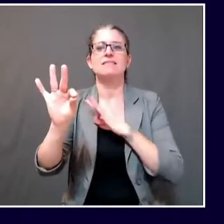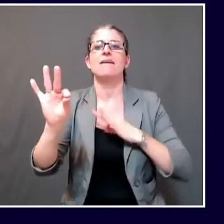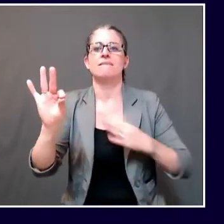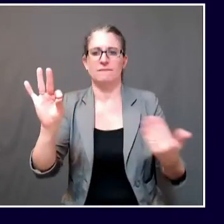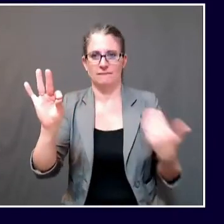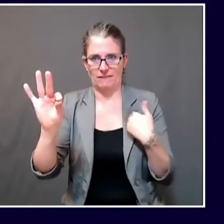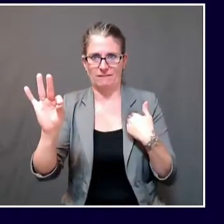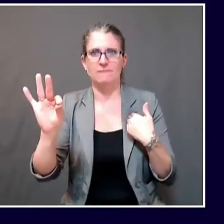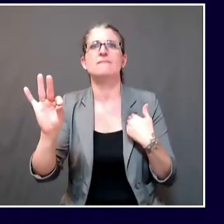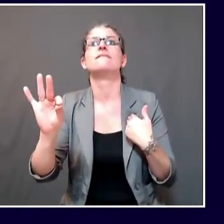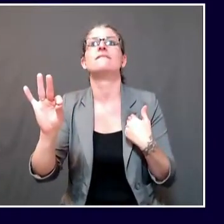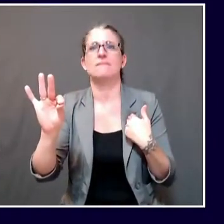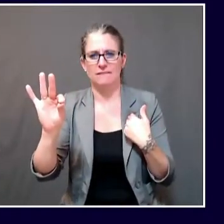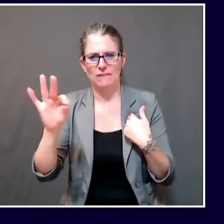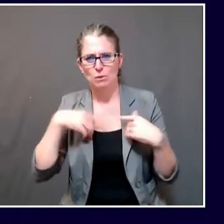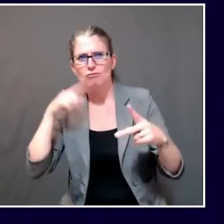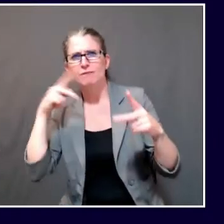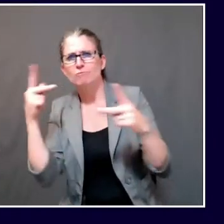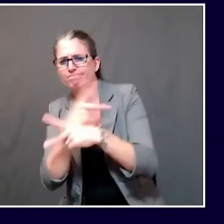gear like face coverings